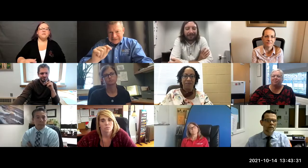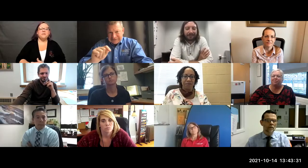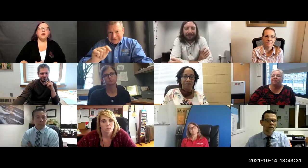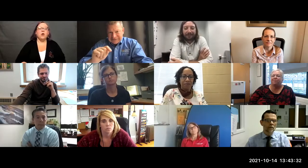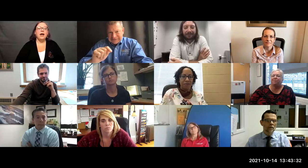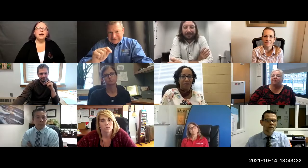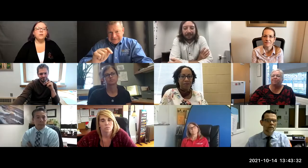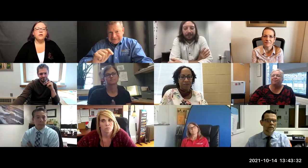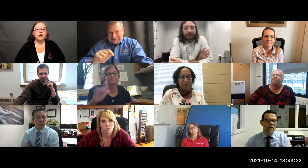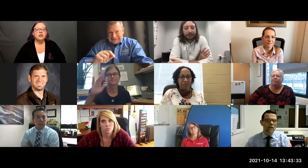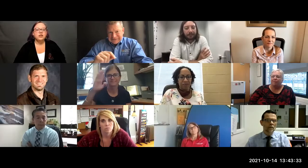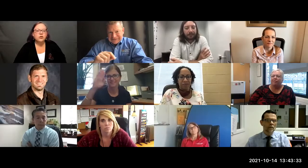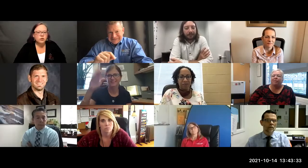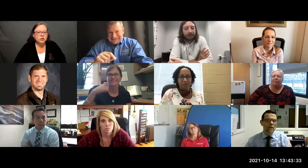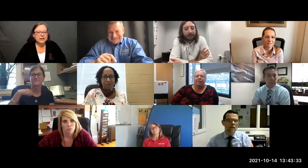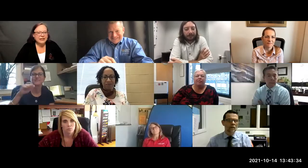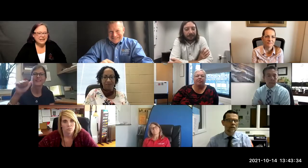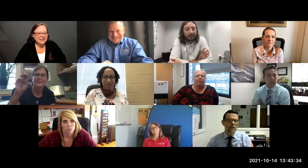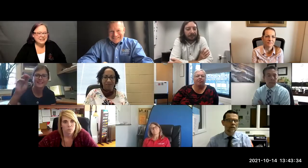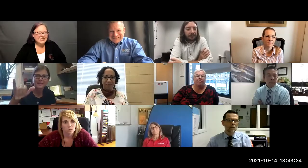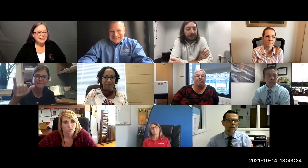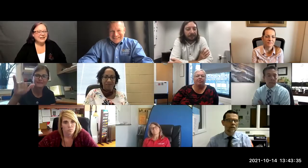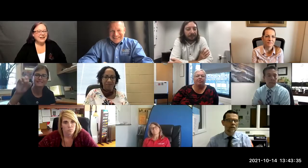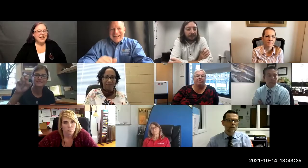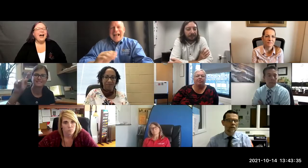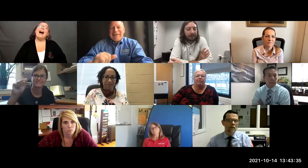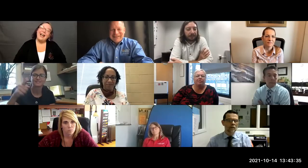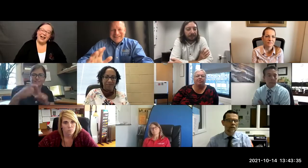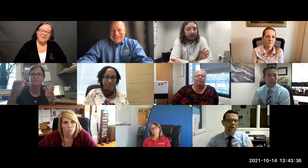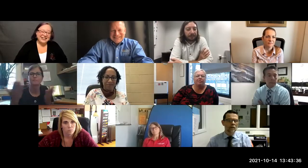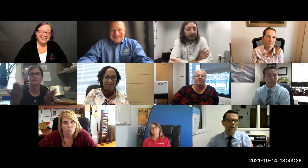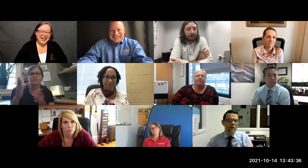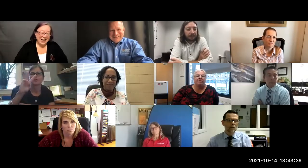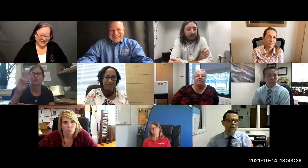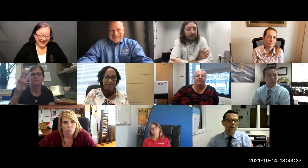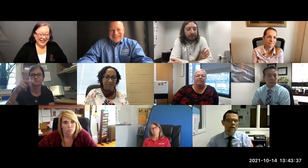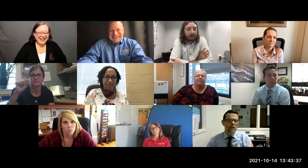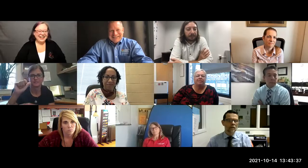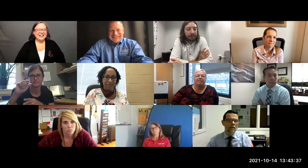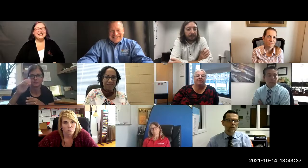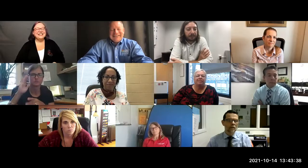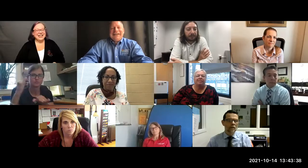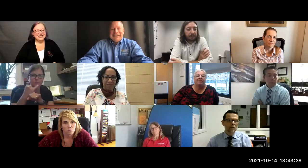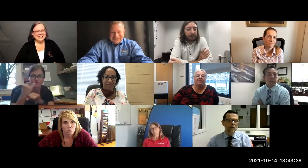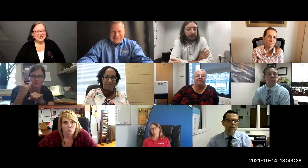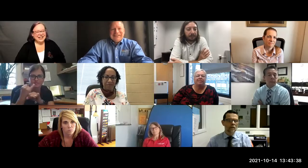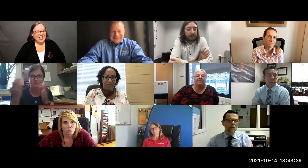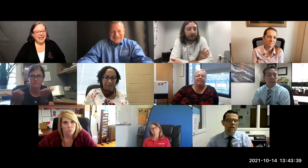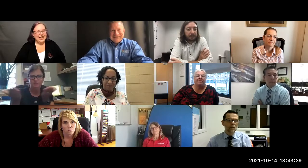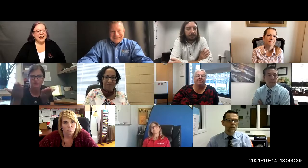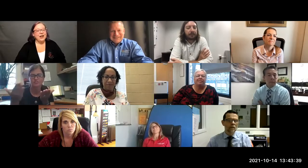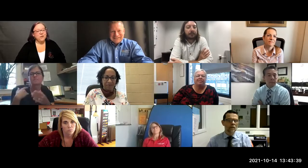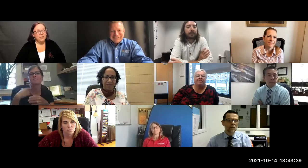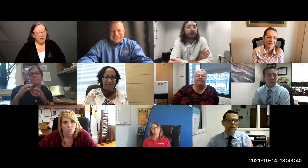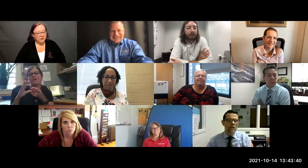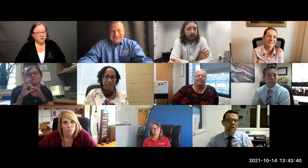you. Okay, moving on to Agent. Hi, I'm actually Amy Dent,